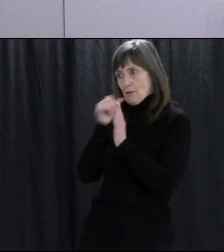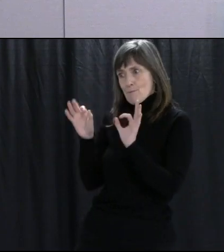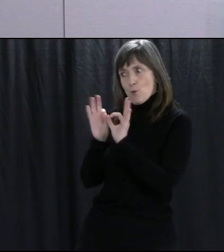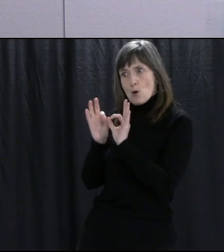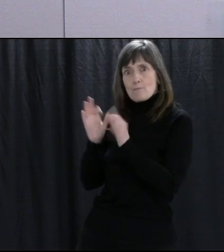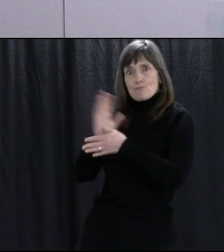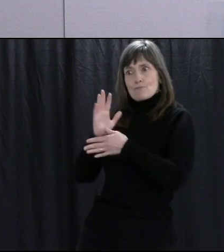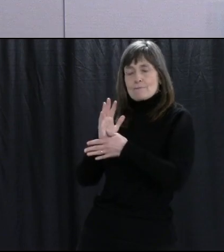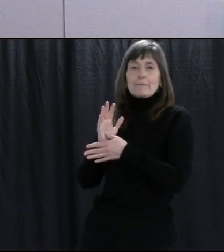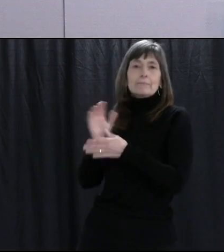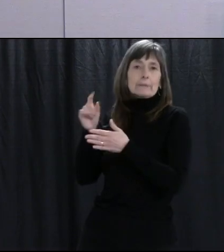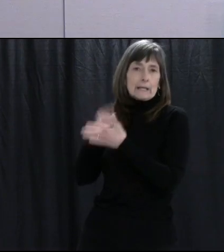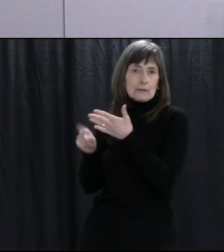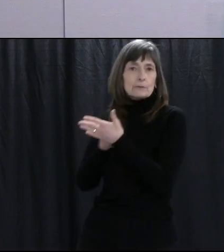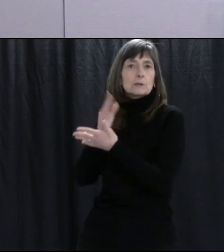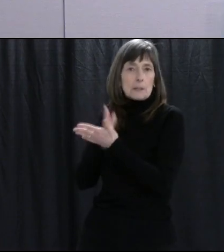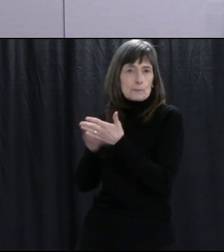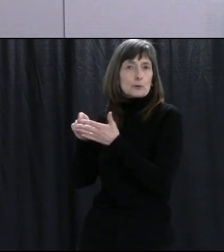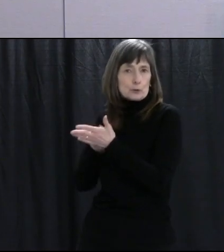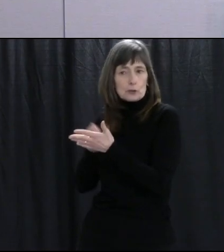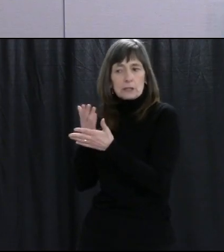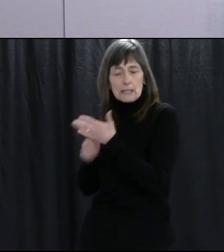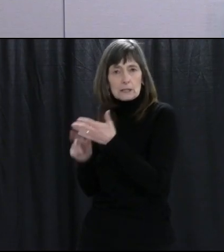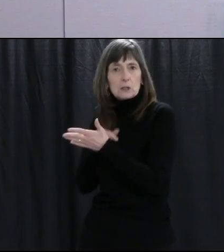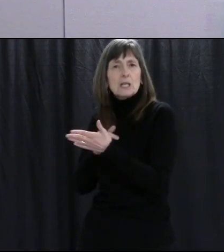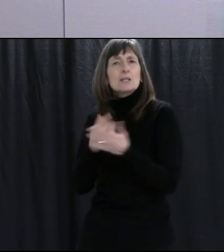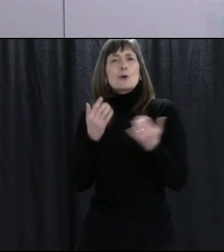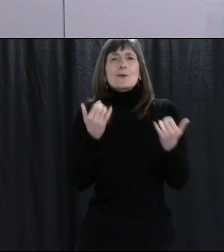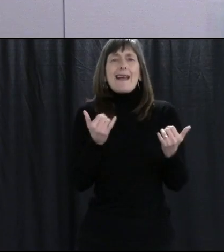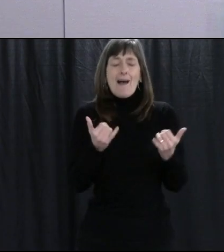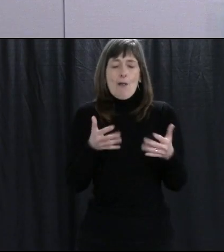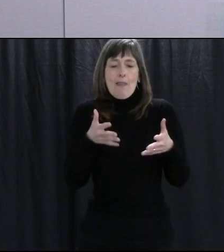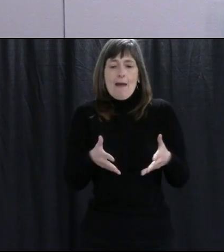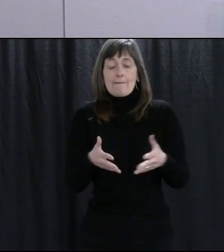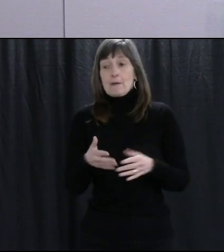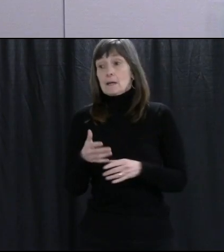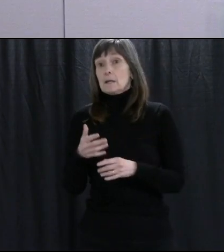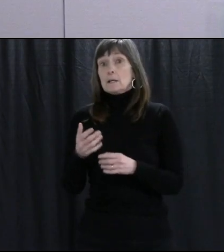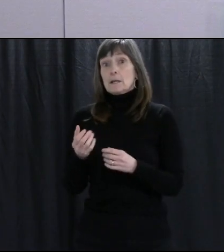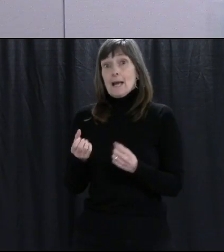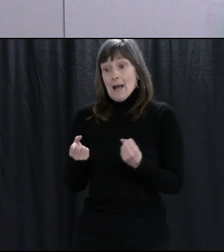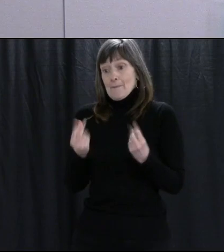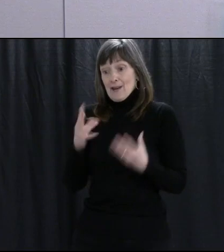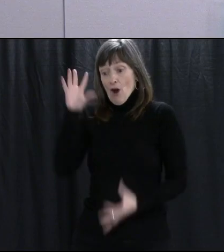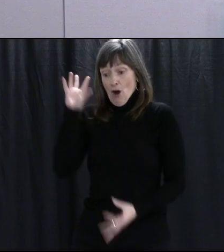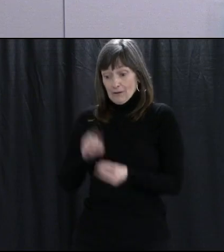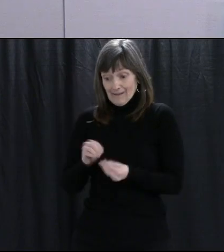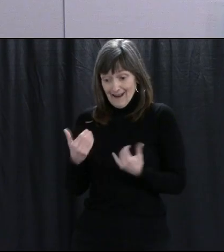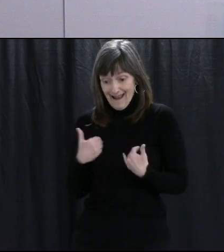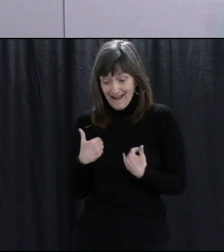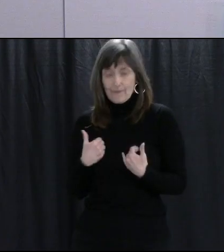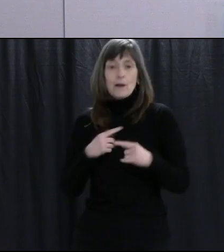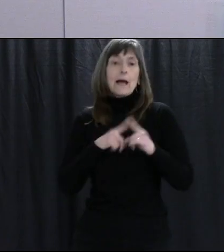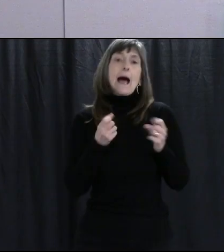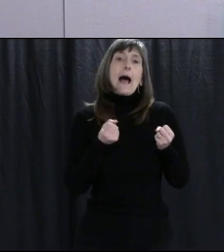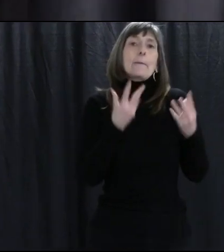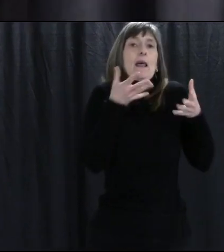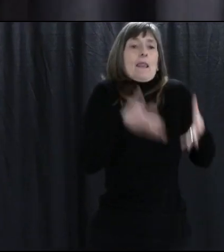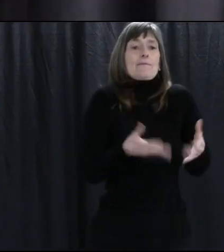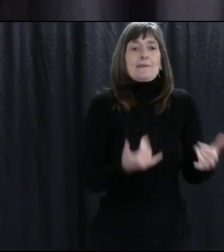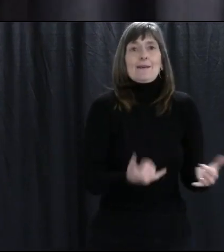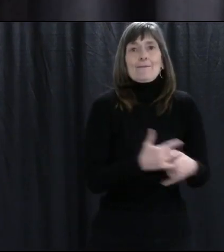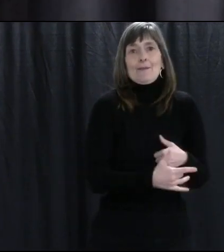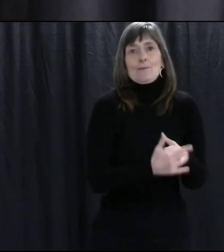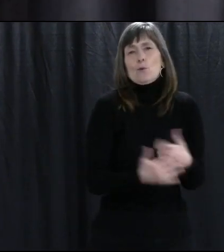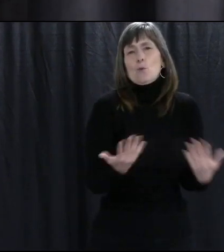those beds being needed, how many do we have available and how many ventilators are regularly available? I know those numbers are changing a lot, but kind of give me a ballpark. Well, the